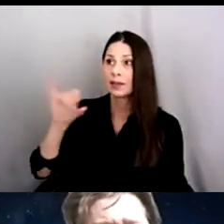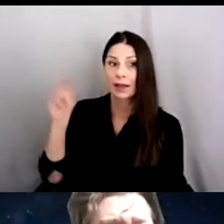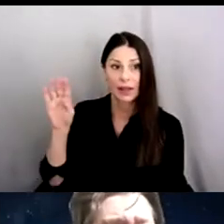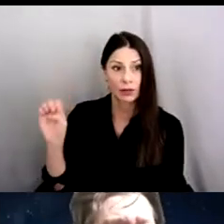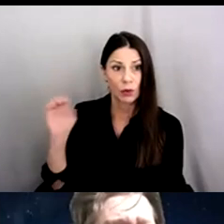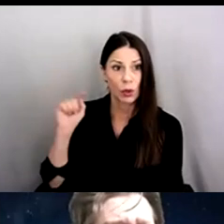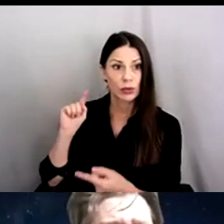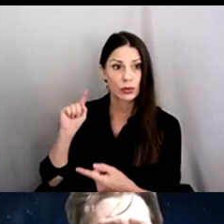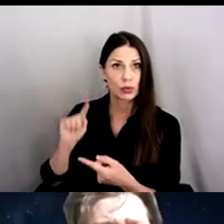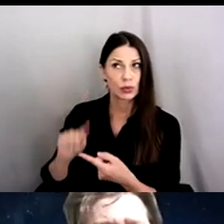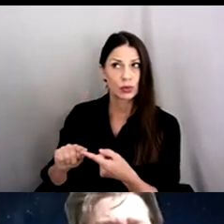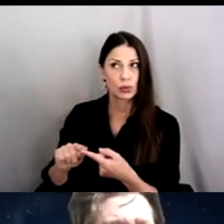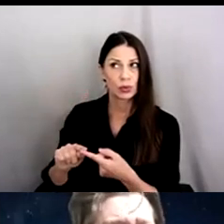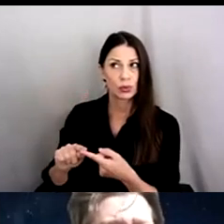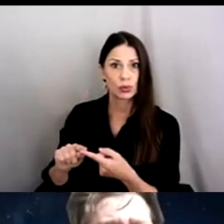to